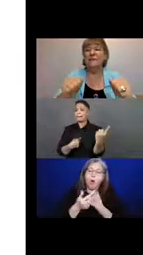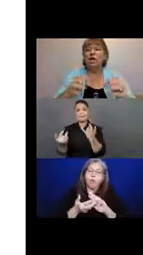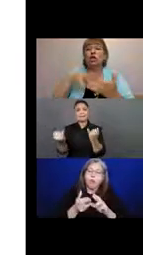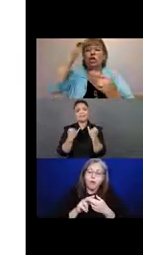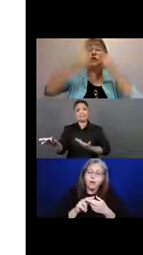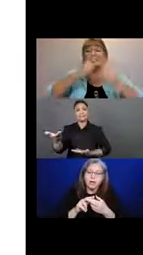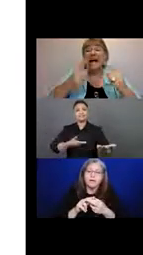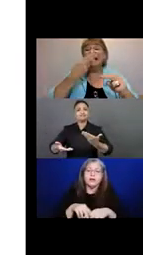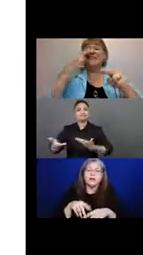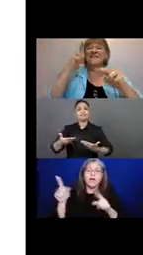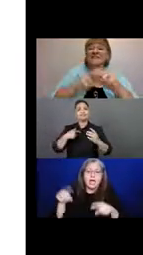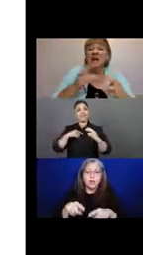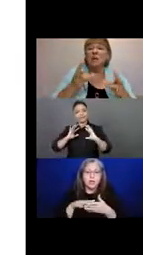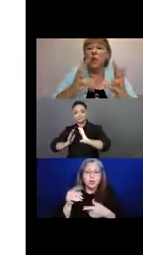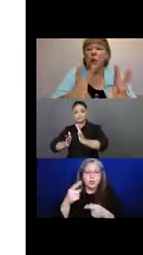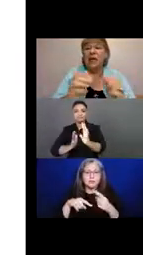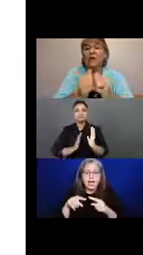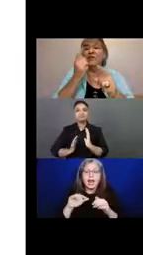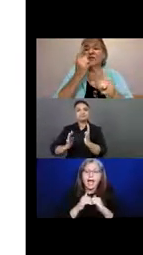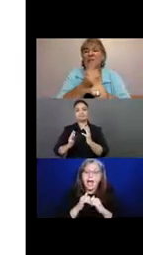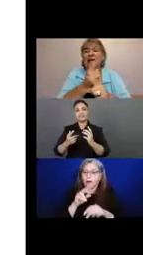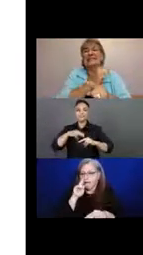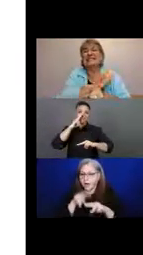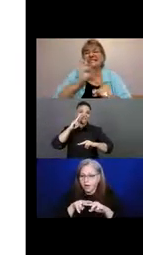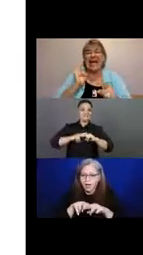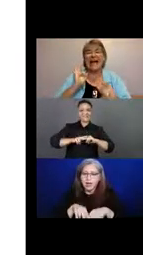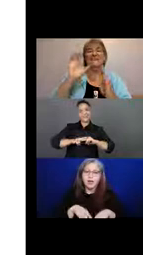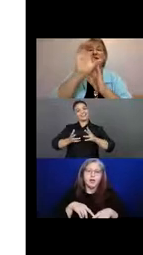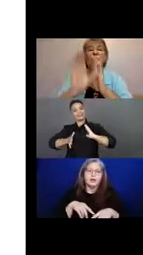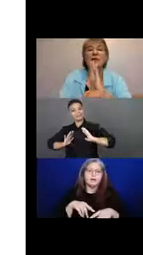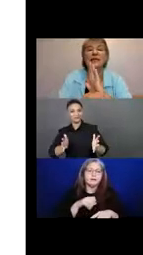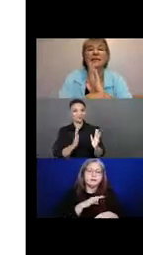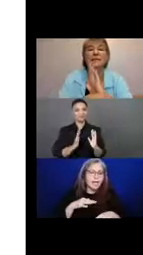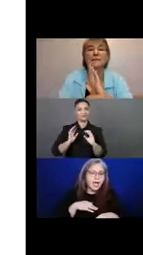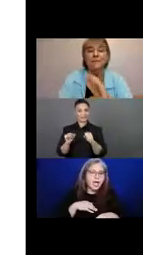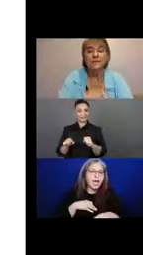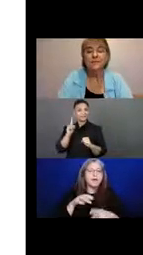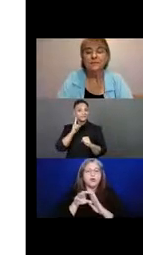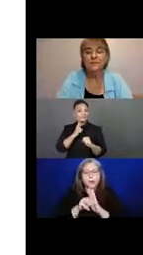can learn to sign in a fun way with the right staff and curriculum.